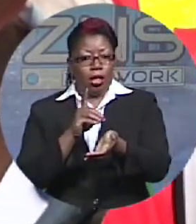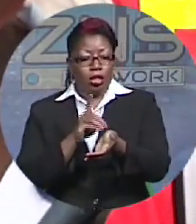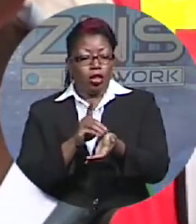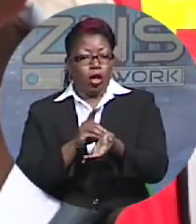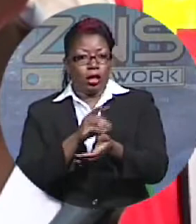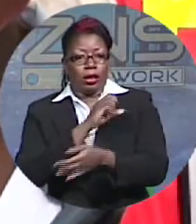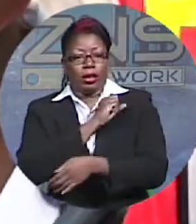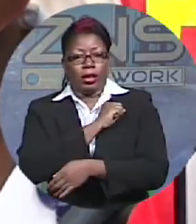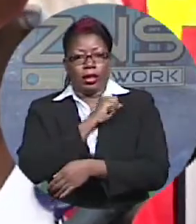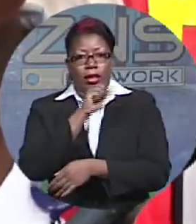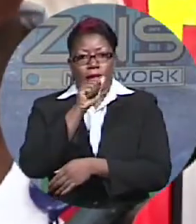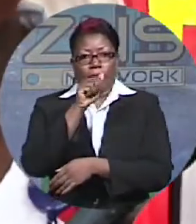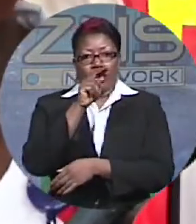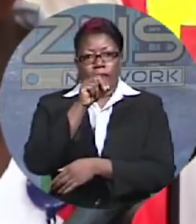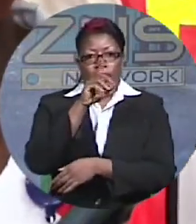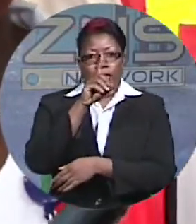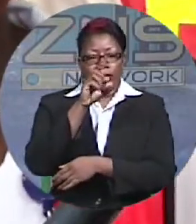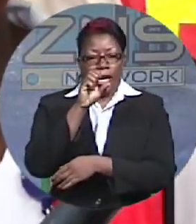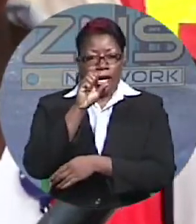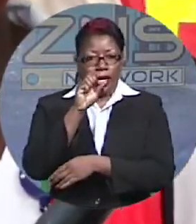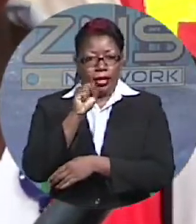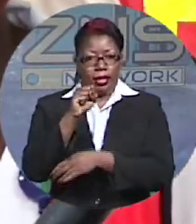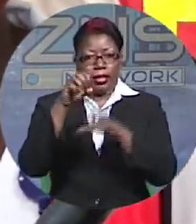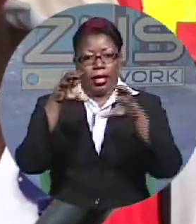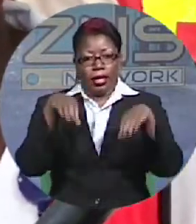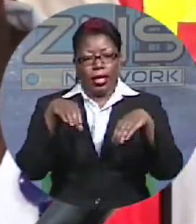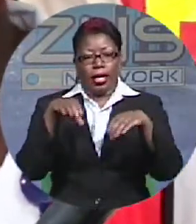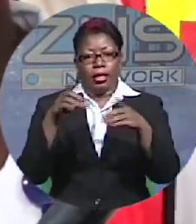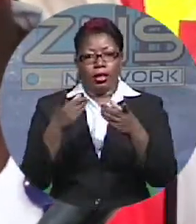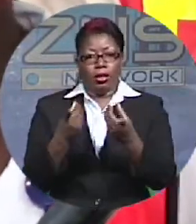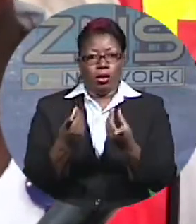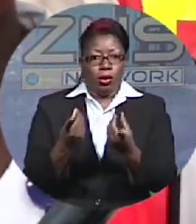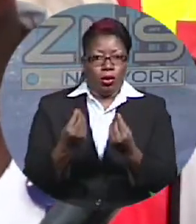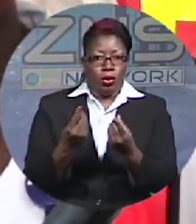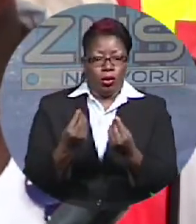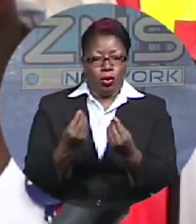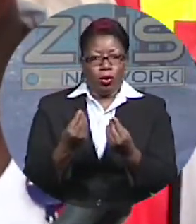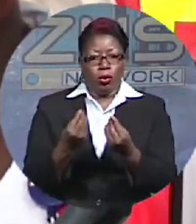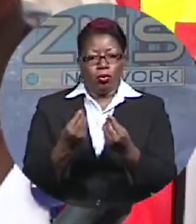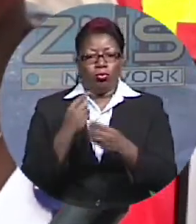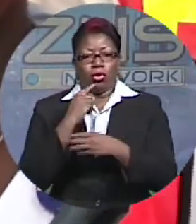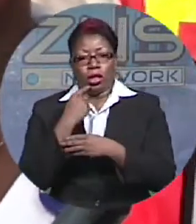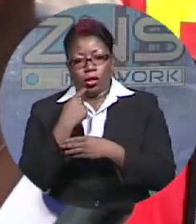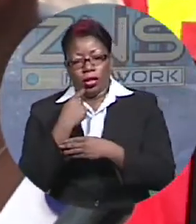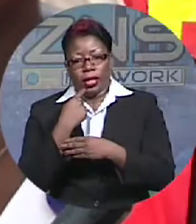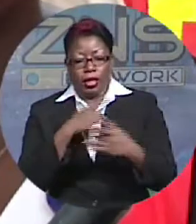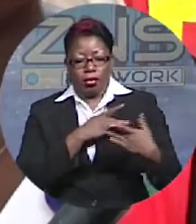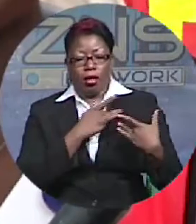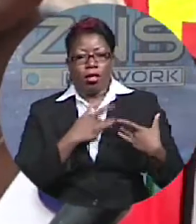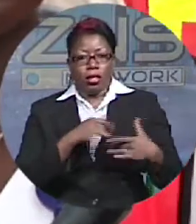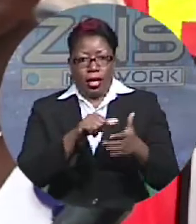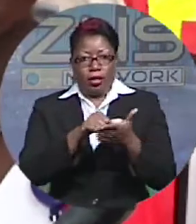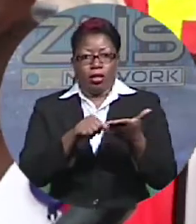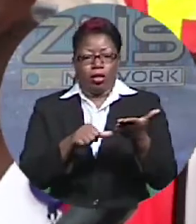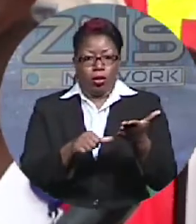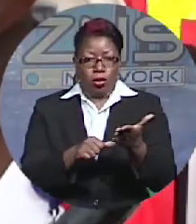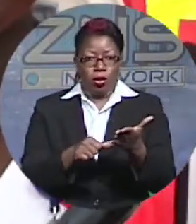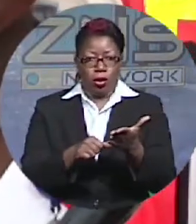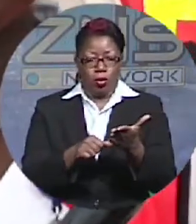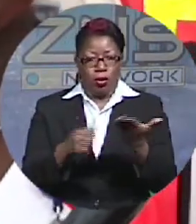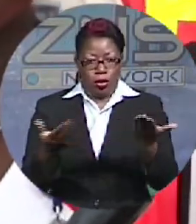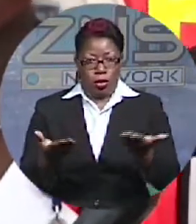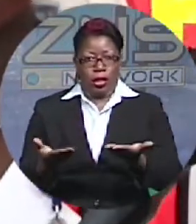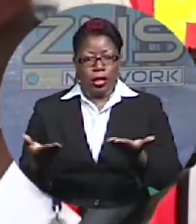Dwayne Sands would be able to perform complex heart surgical interventions